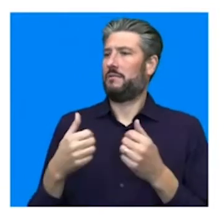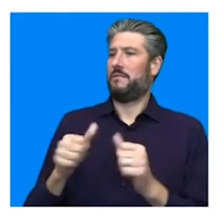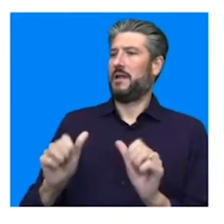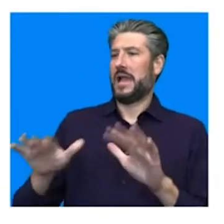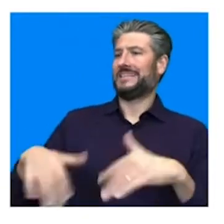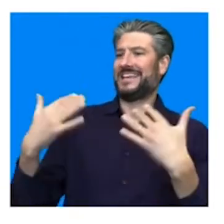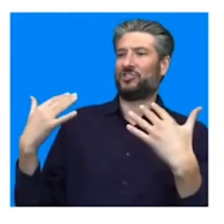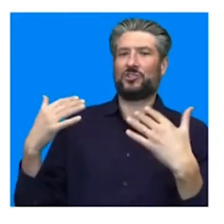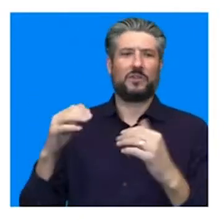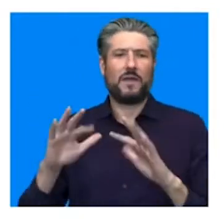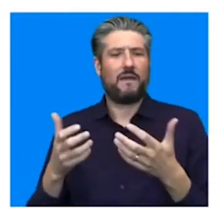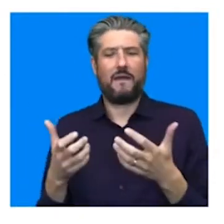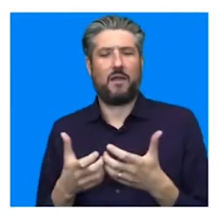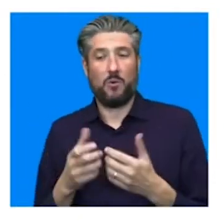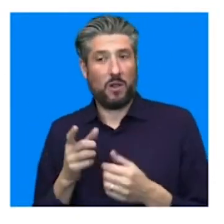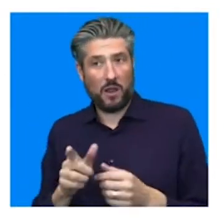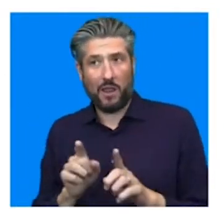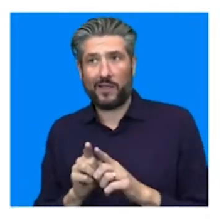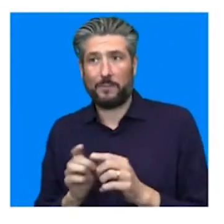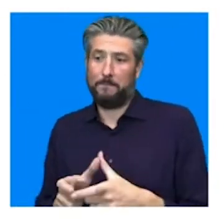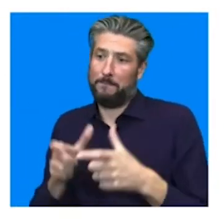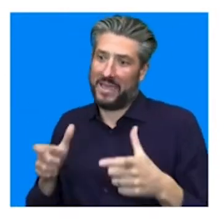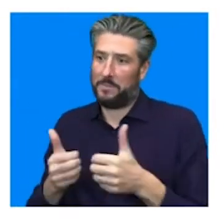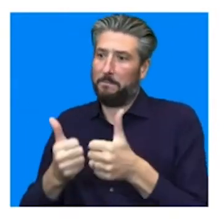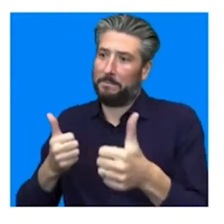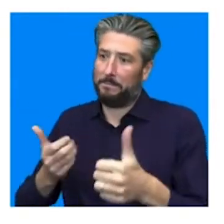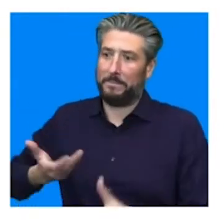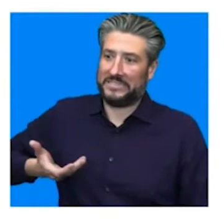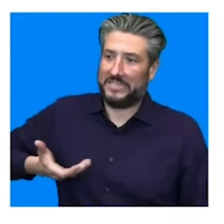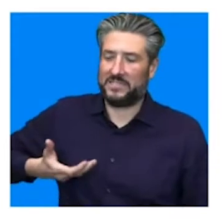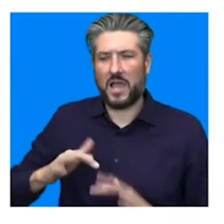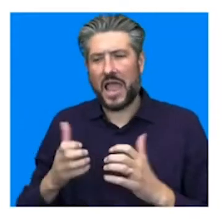that's a big business and things like that? How have you done that? Have you managed that?